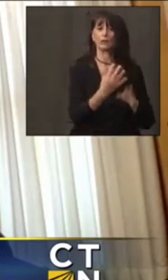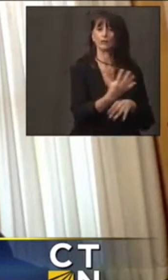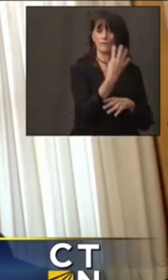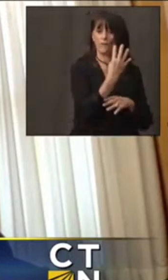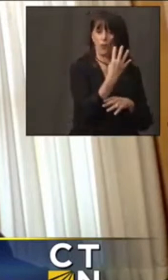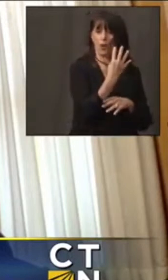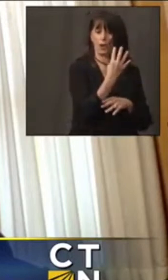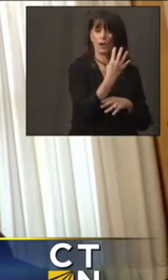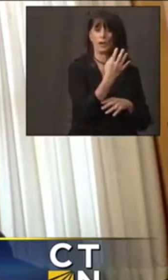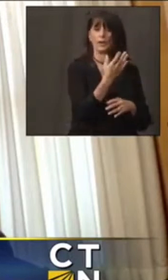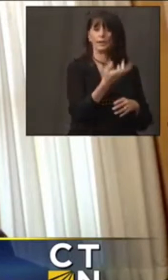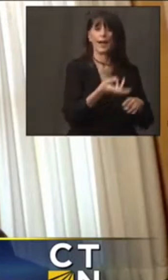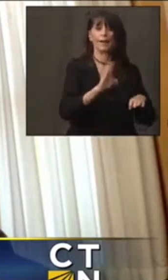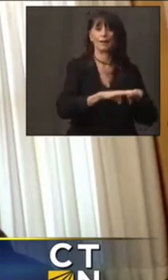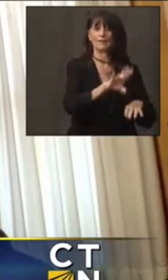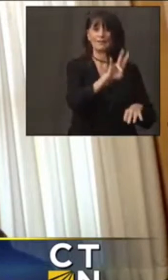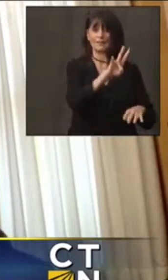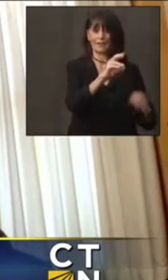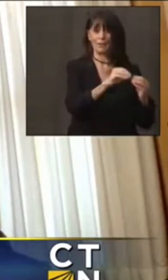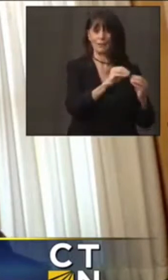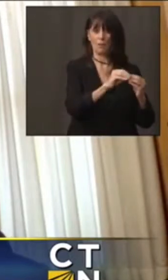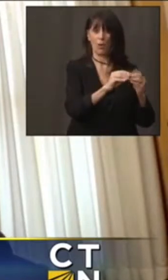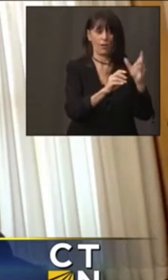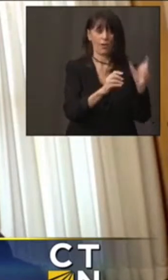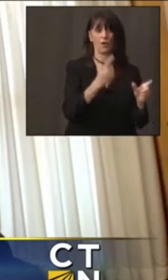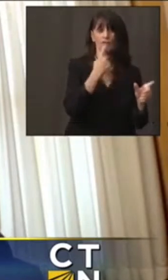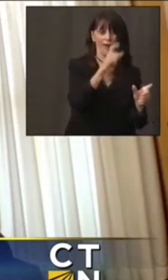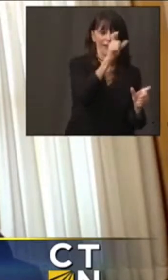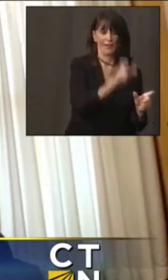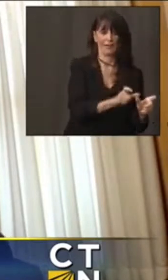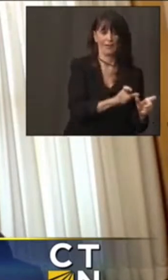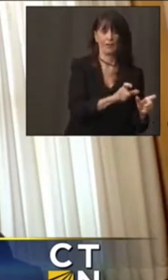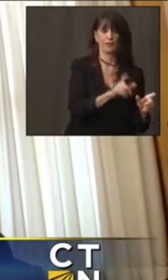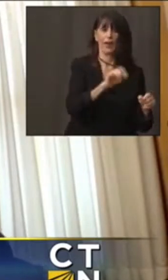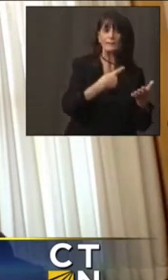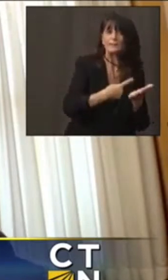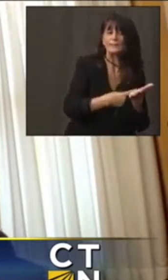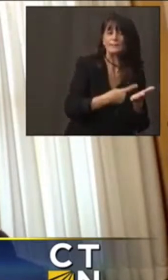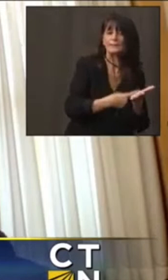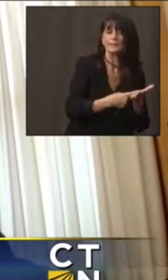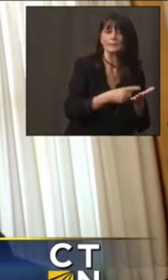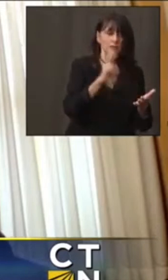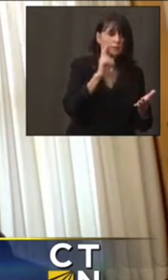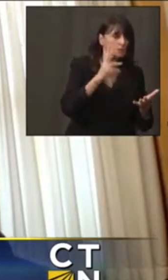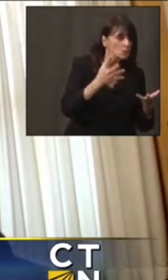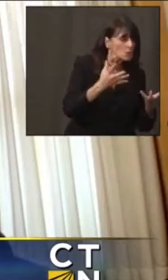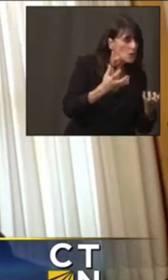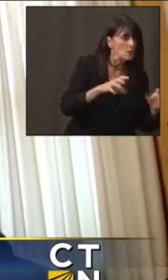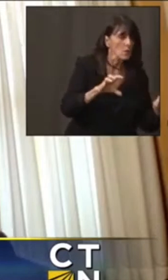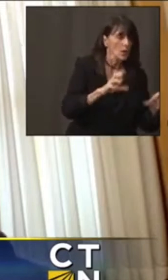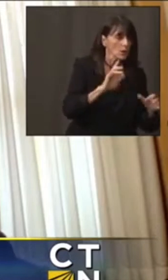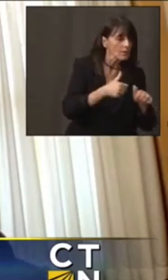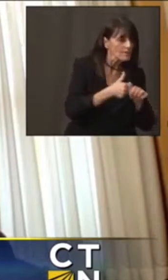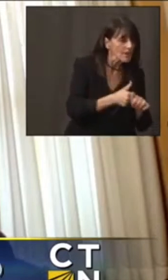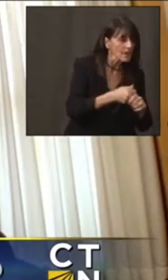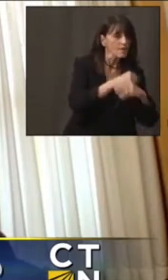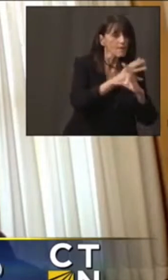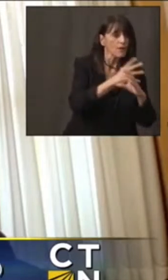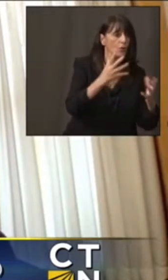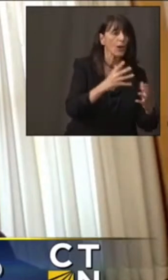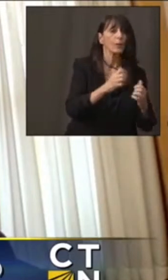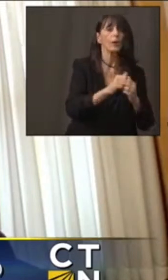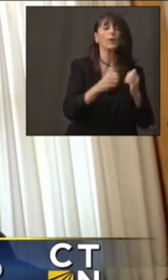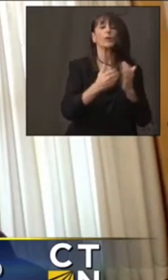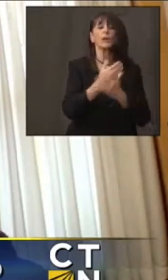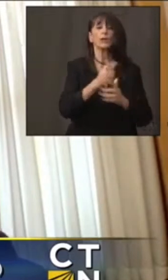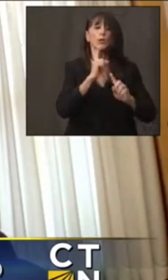added. They're just added to the list today. So they'll obviously have to start deliberations about whether or not they want to go in that direction. As the governor said, under the new executive